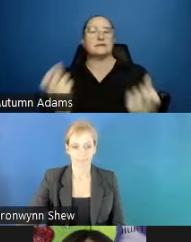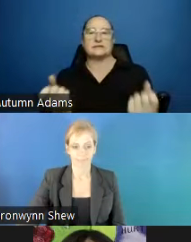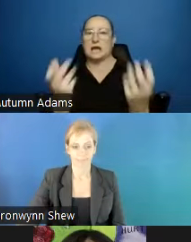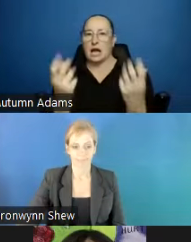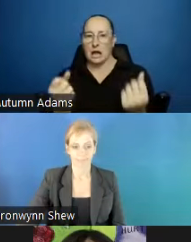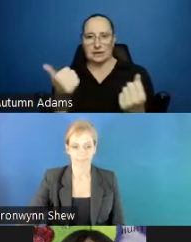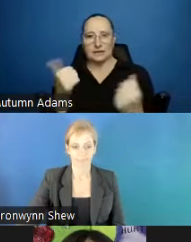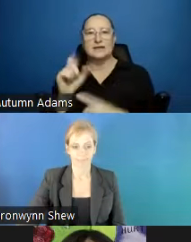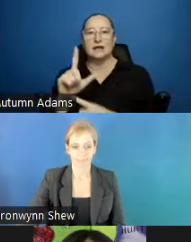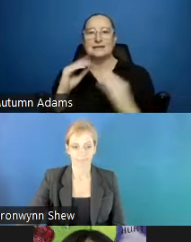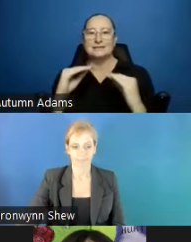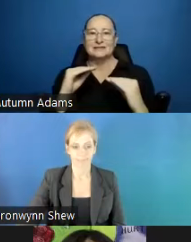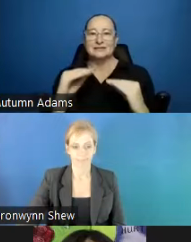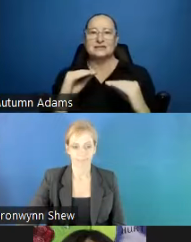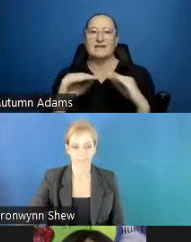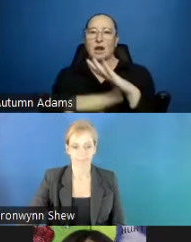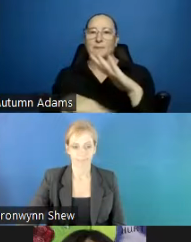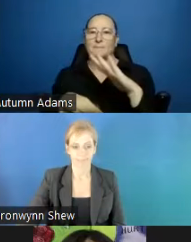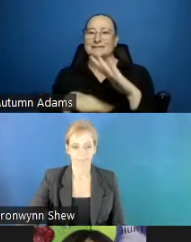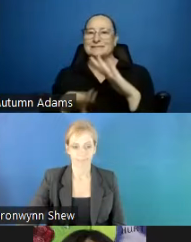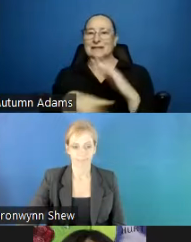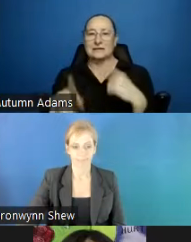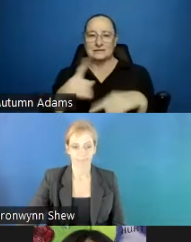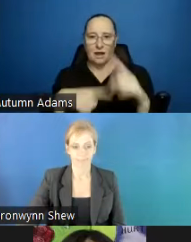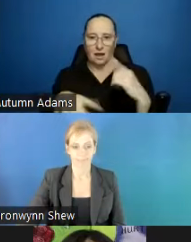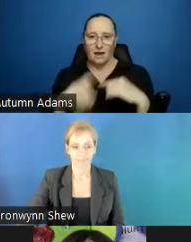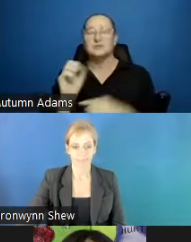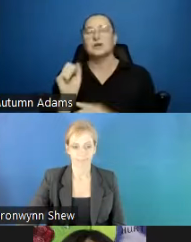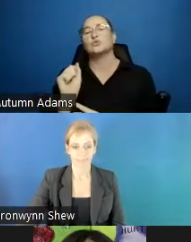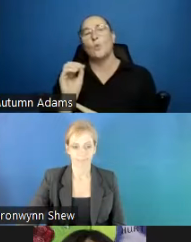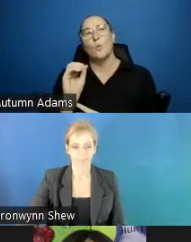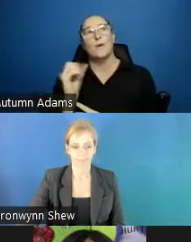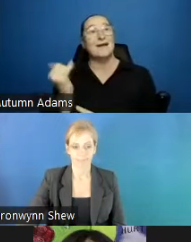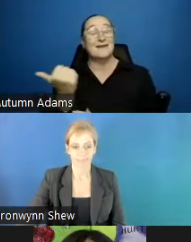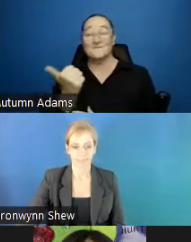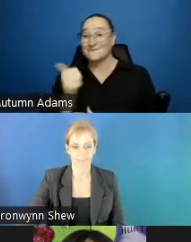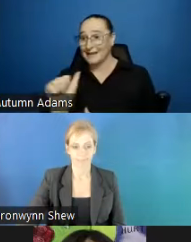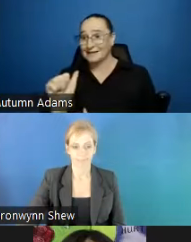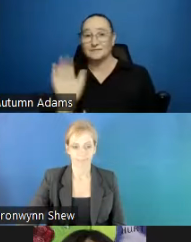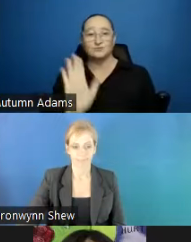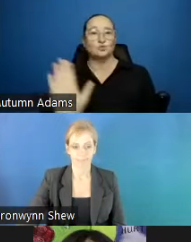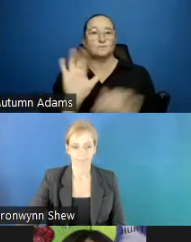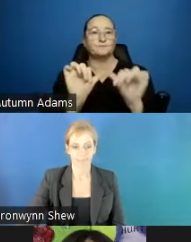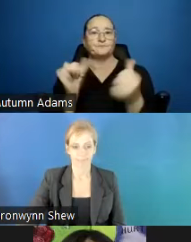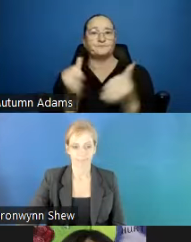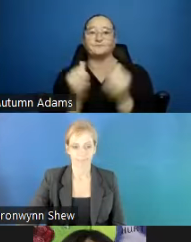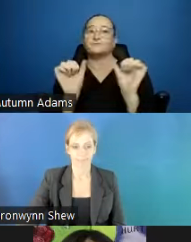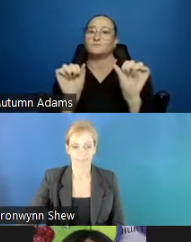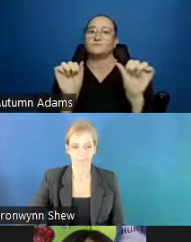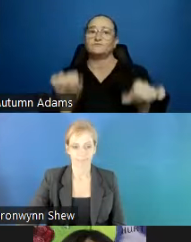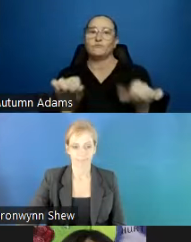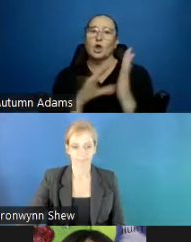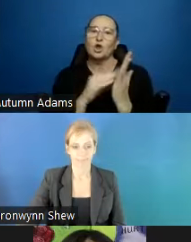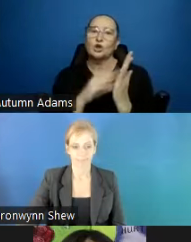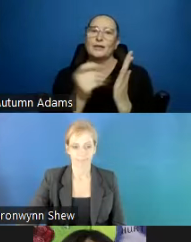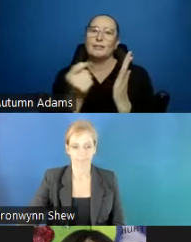so if any of your guys' agencies could, you know, learn a little bit of basic signs, really that would make the world of a